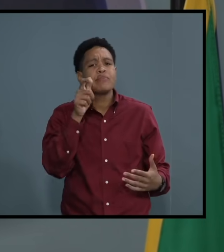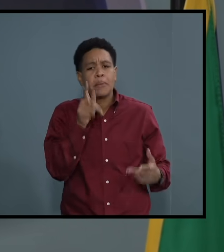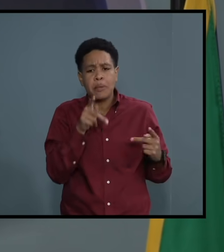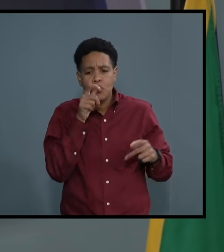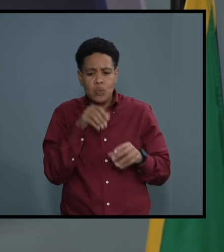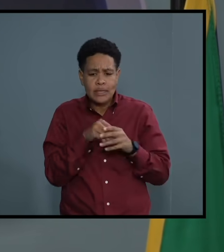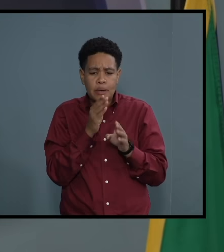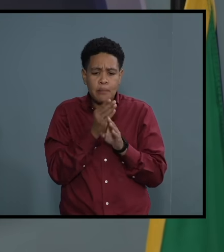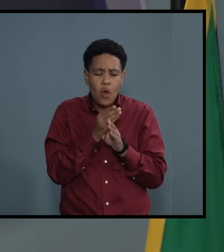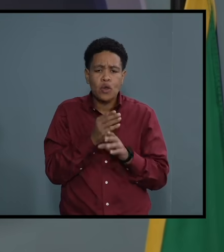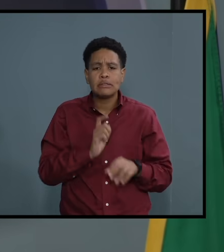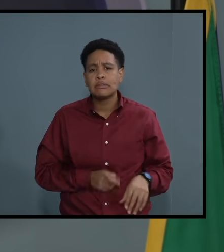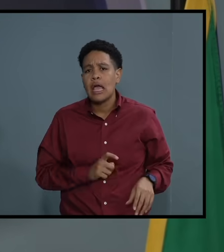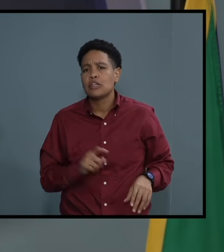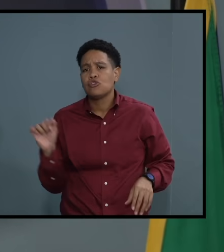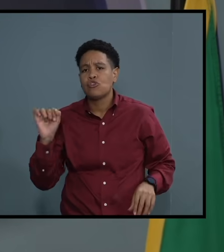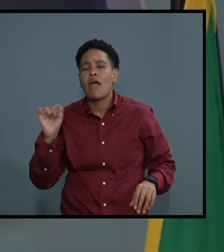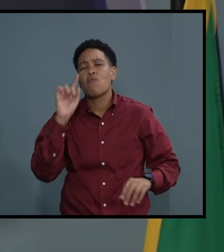transportation